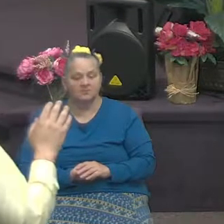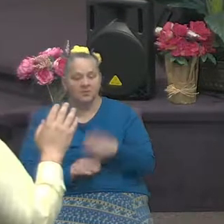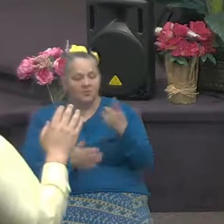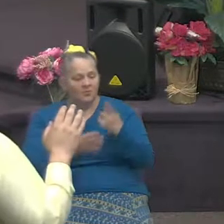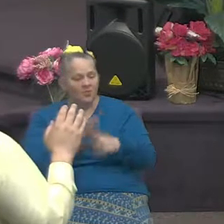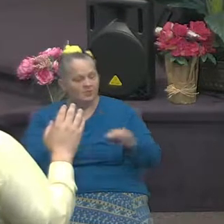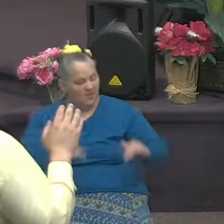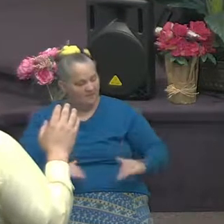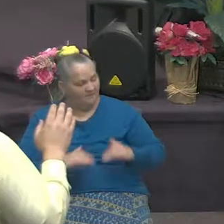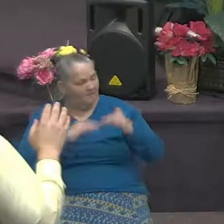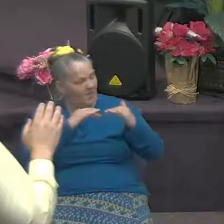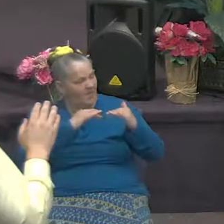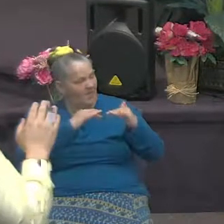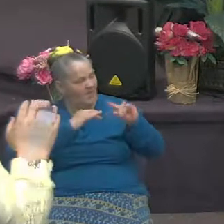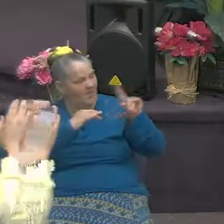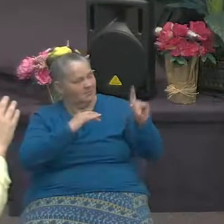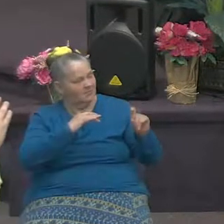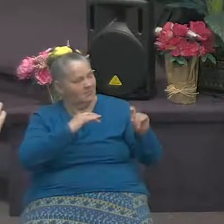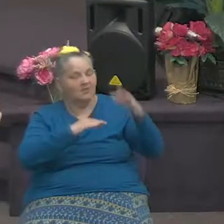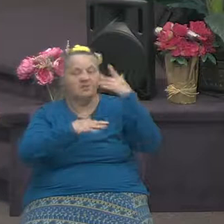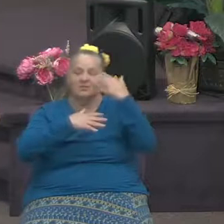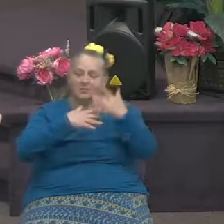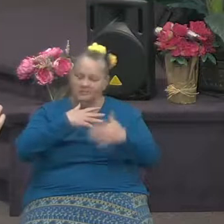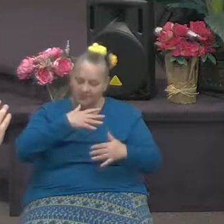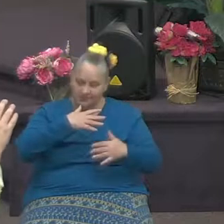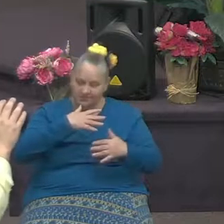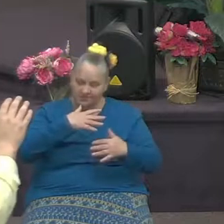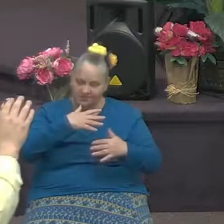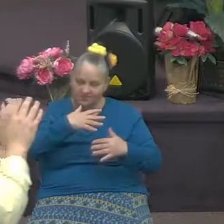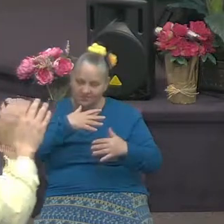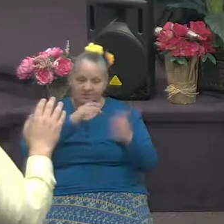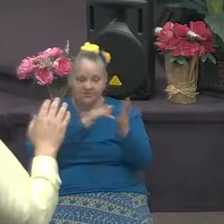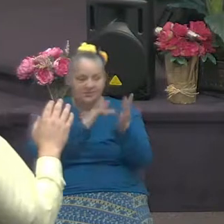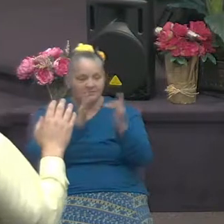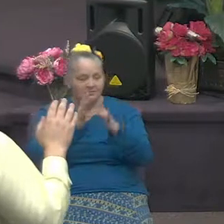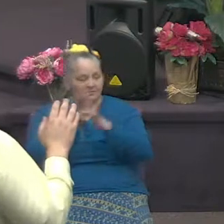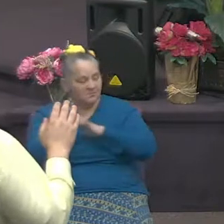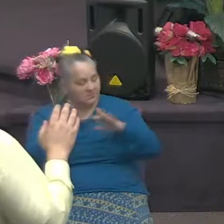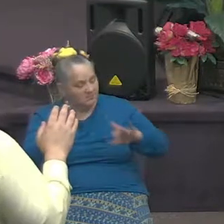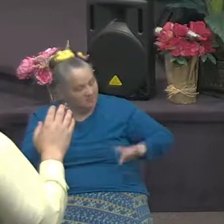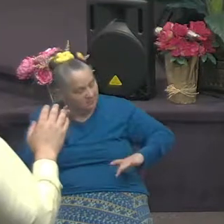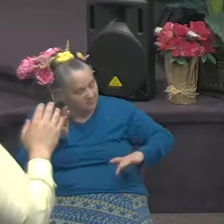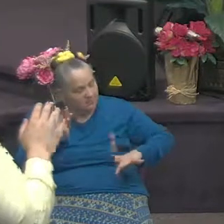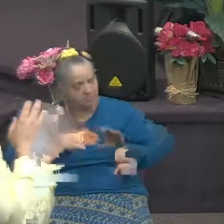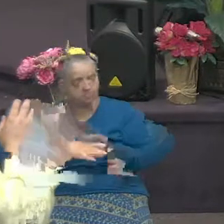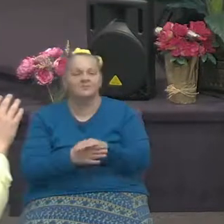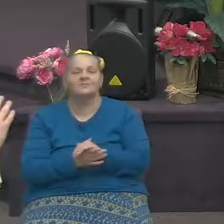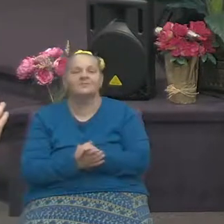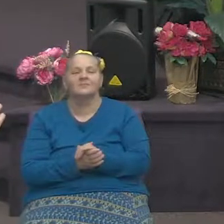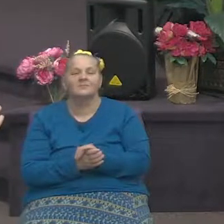What is that flood? It's the blood of Jesus Christ.